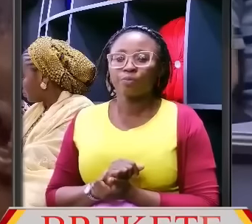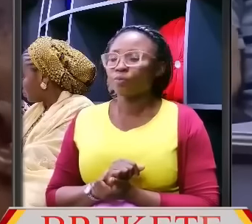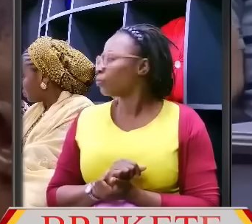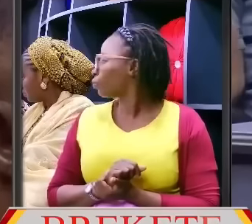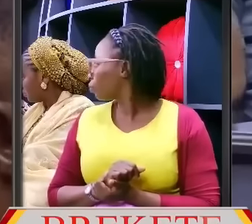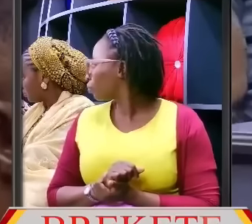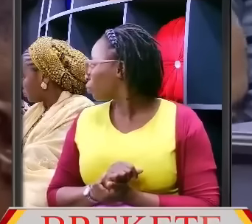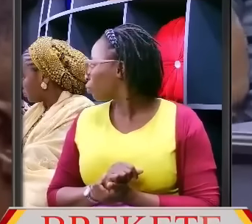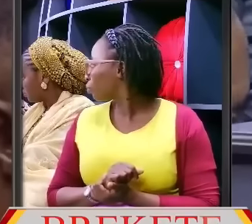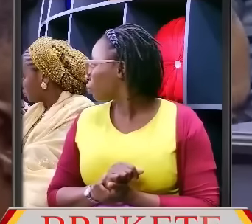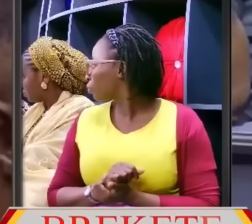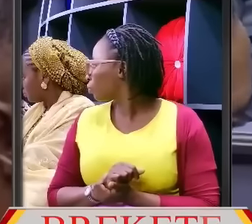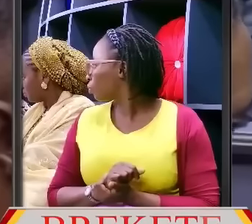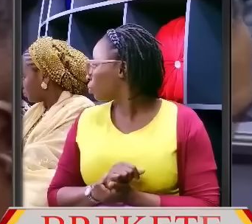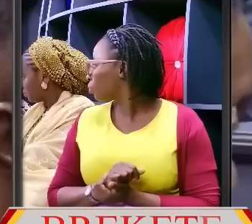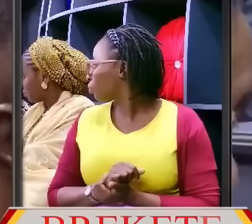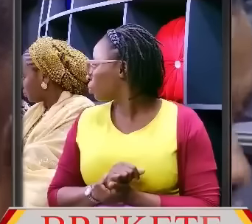He said,